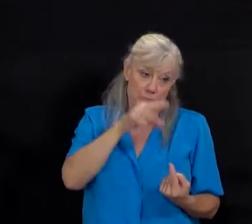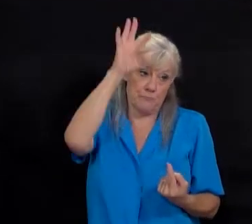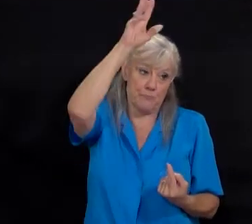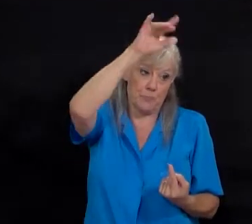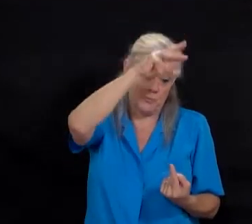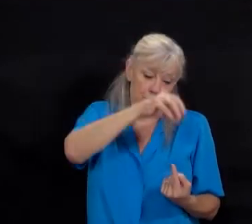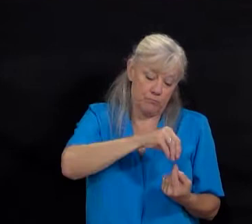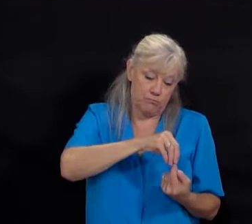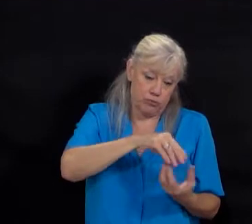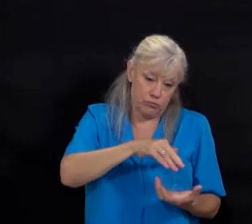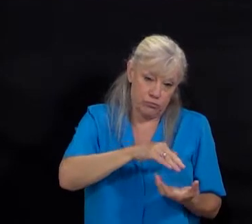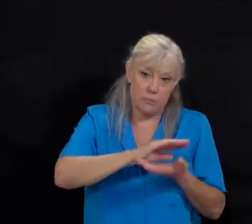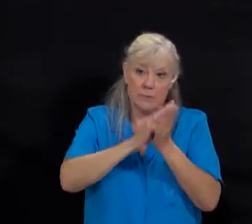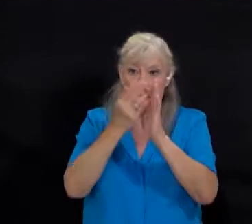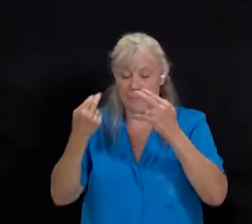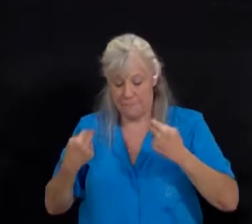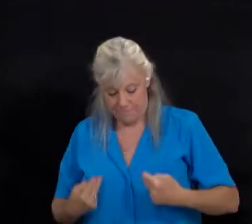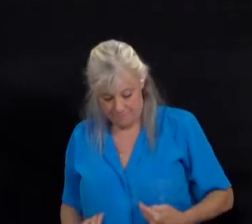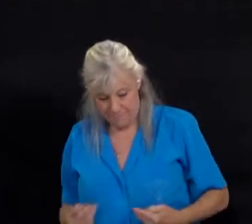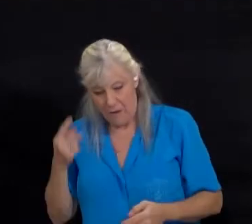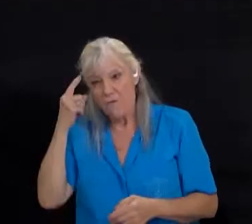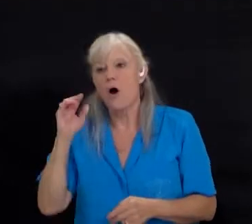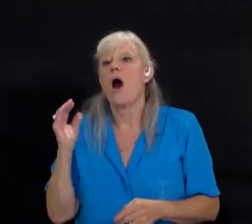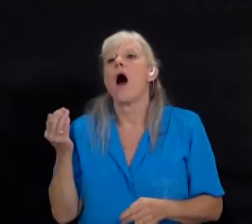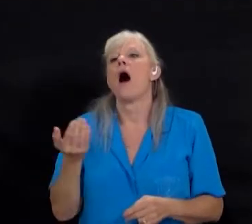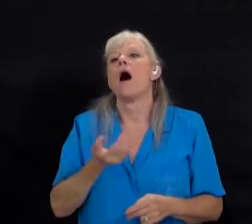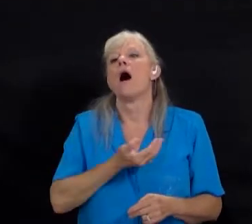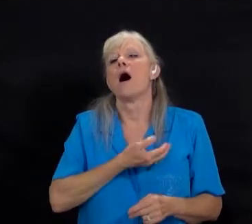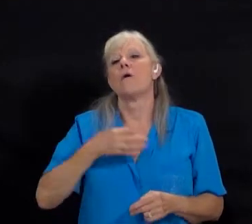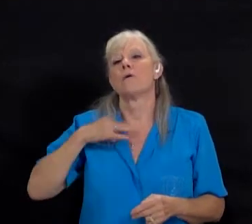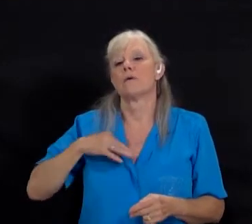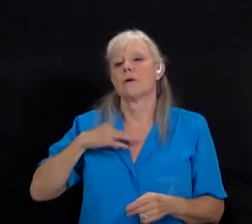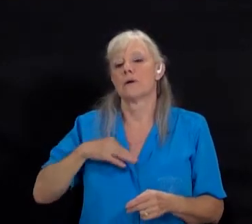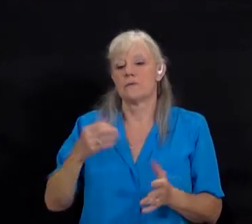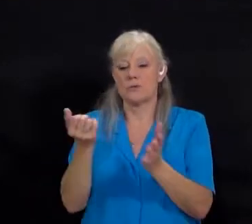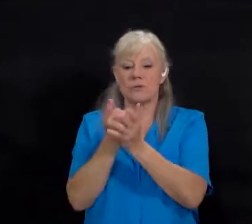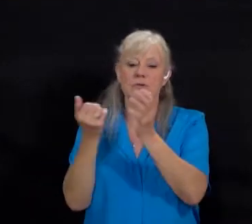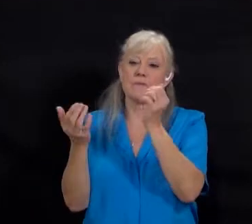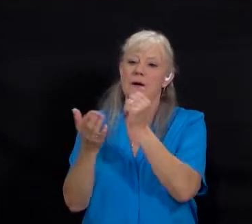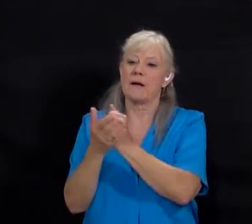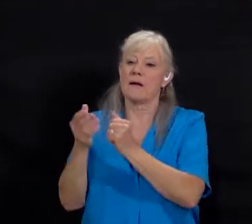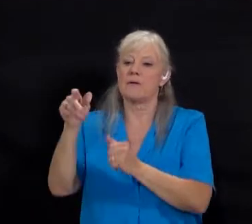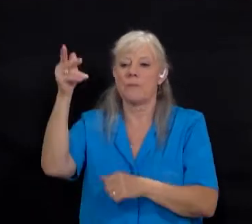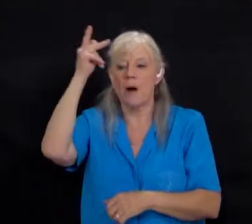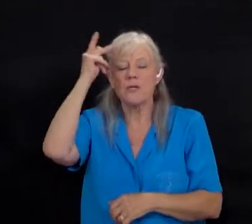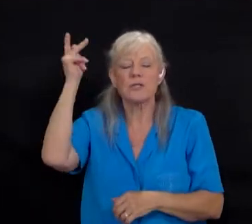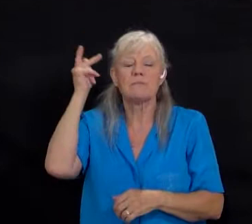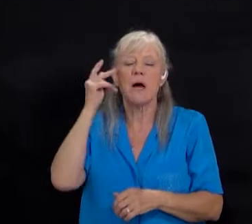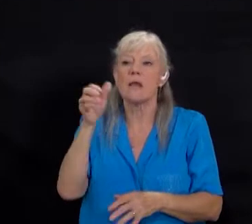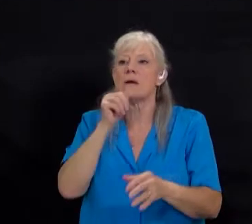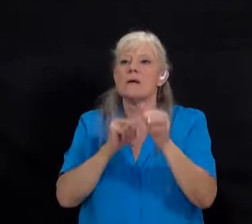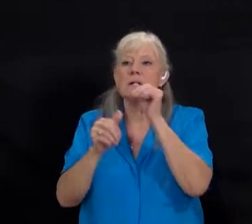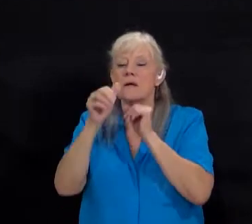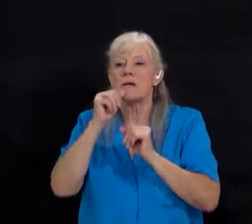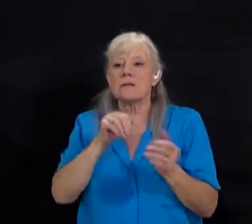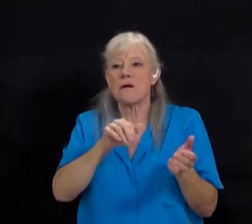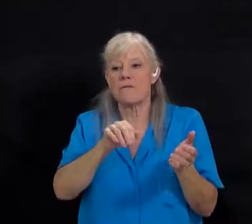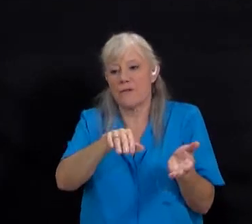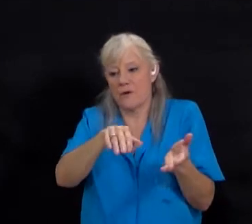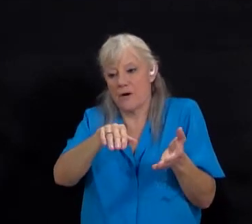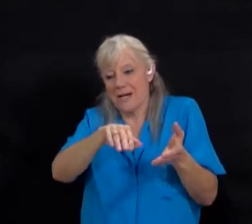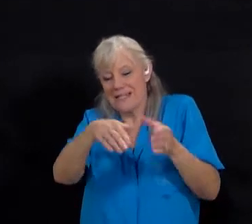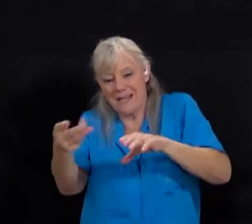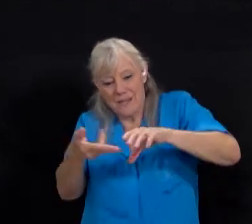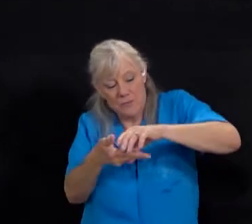man. For our sake he was crucified on Pontius Pilate. He suffered death and was buried, and